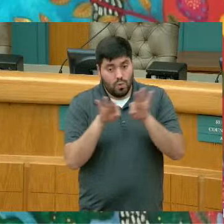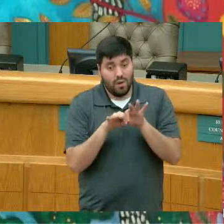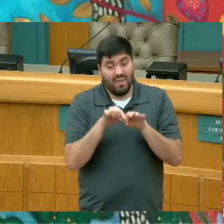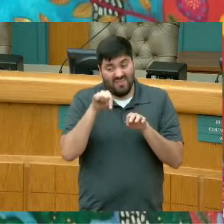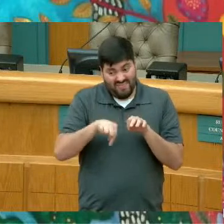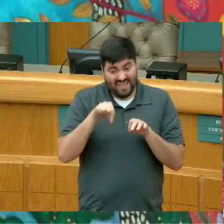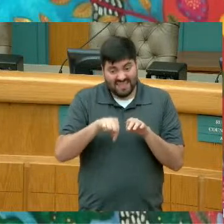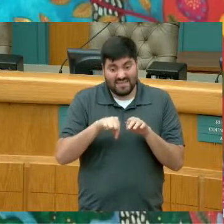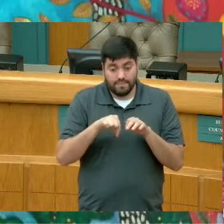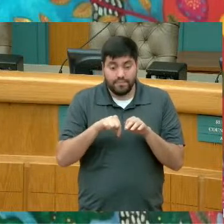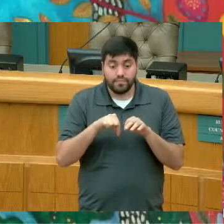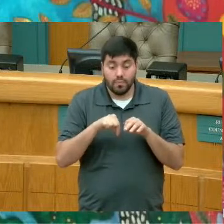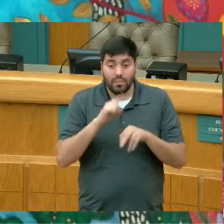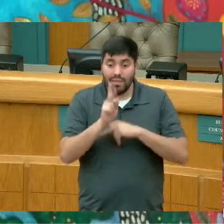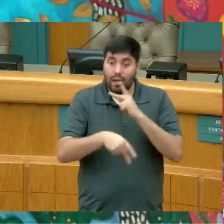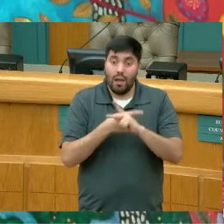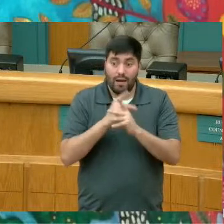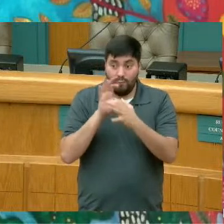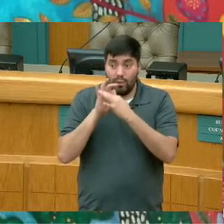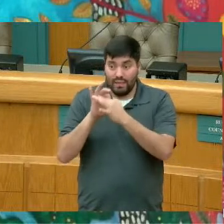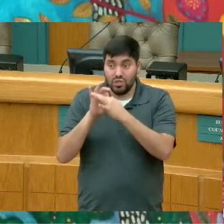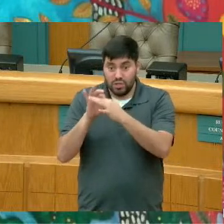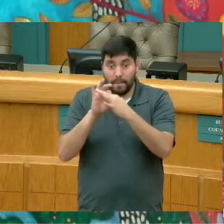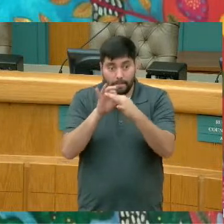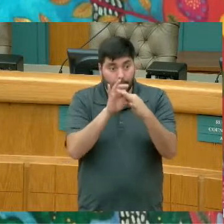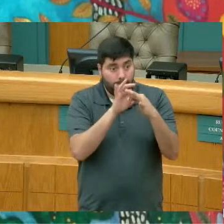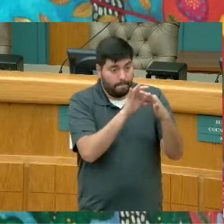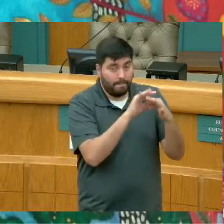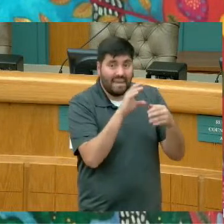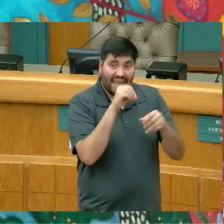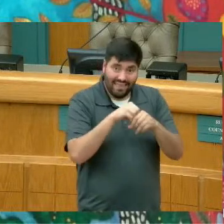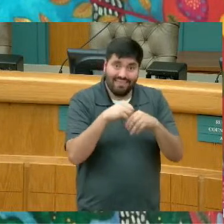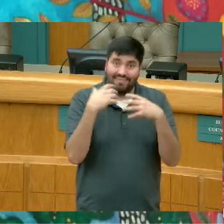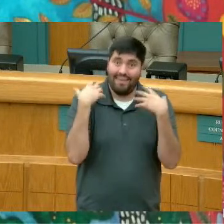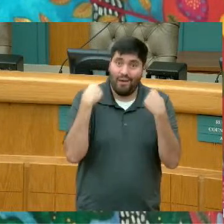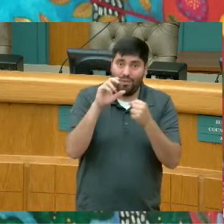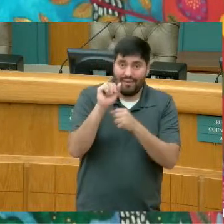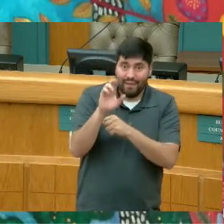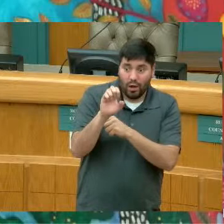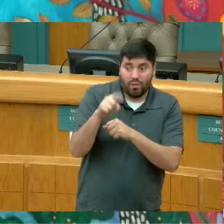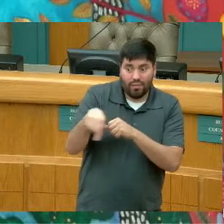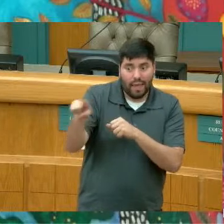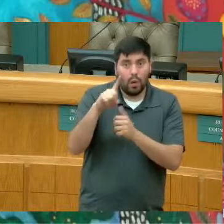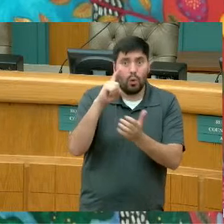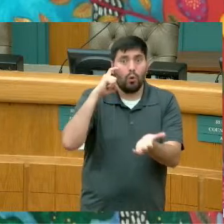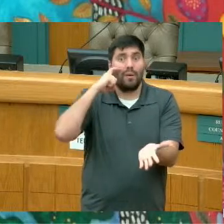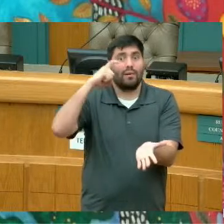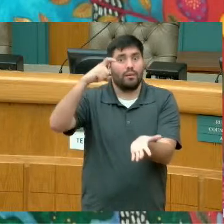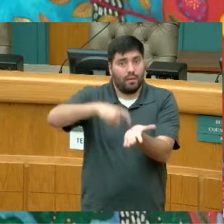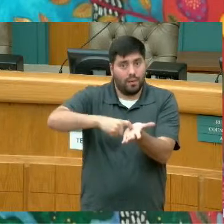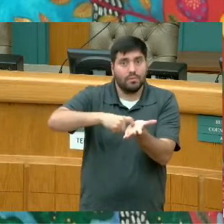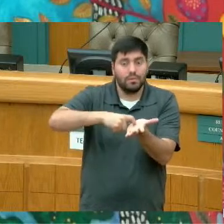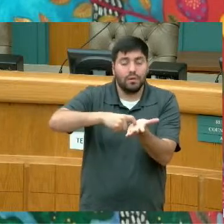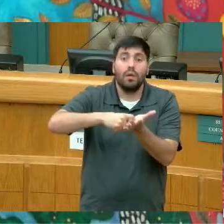able to have this type of relationship within the healthcare community, because they recognize that